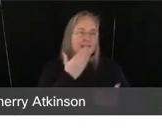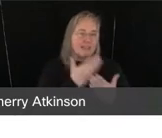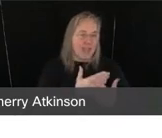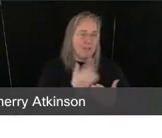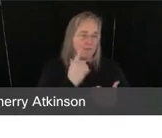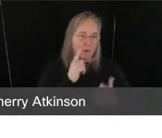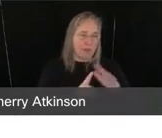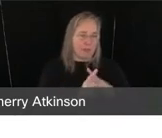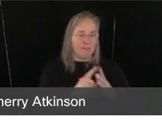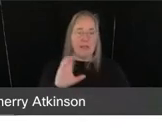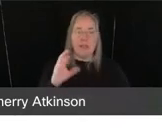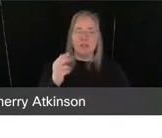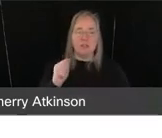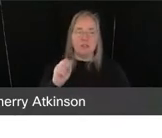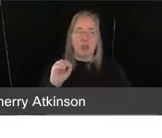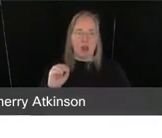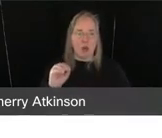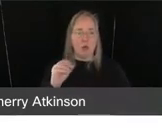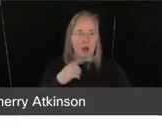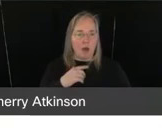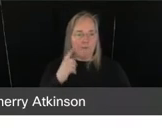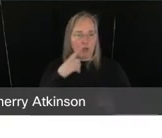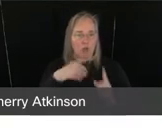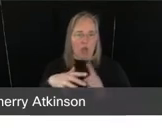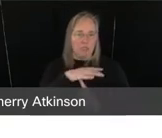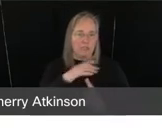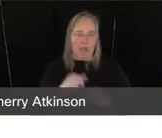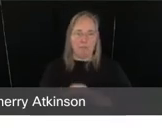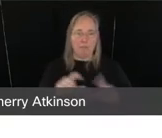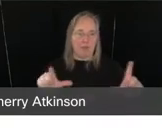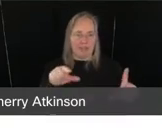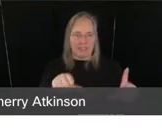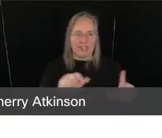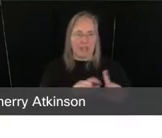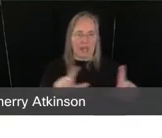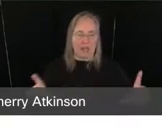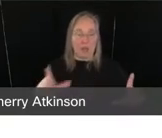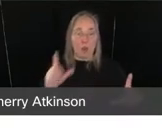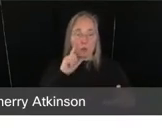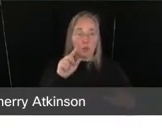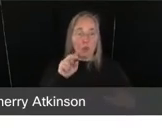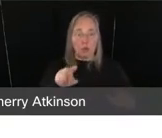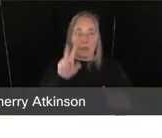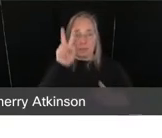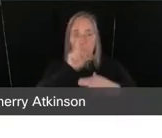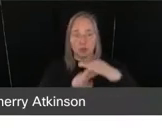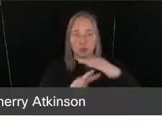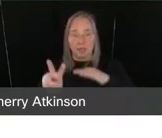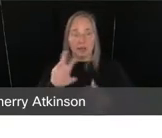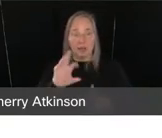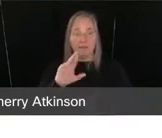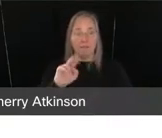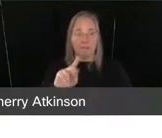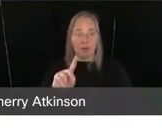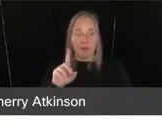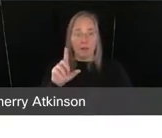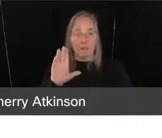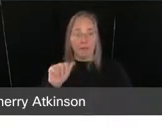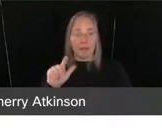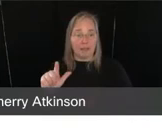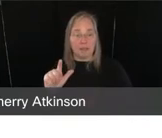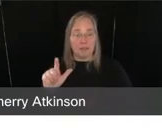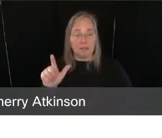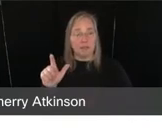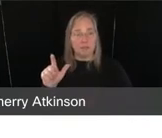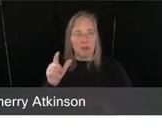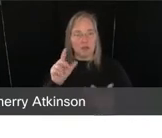for context, I put this slide back on the screen. You know, when you look at the projected fund balance column, factor in the fact